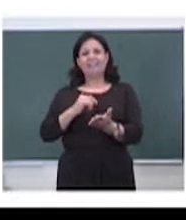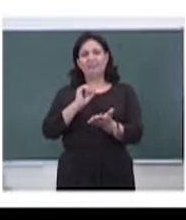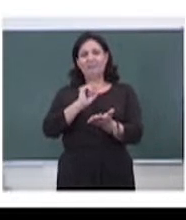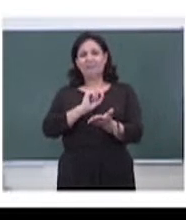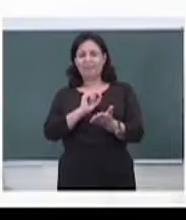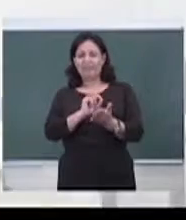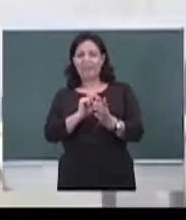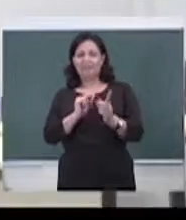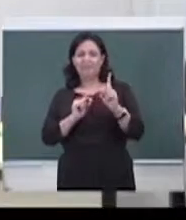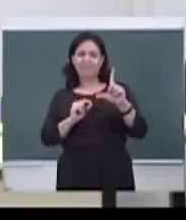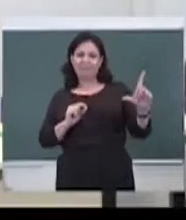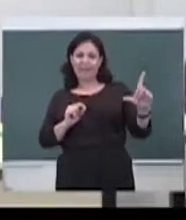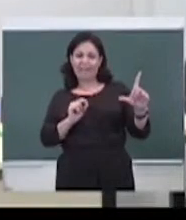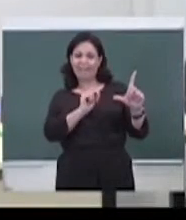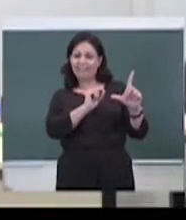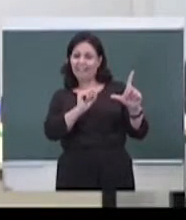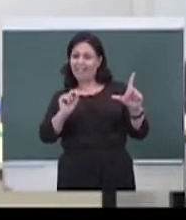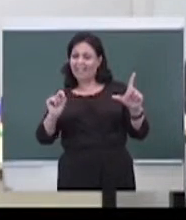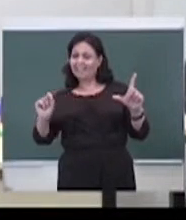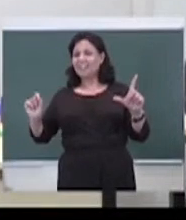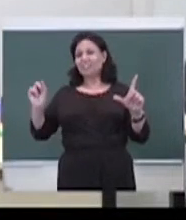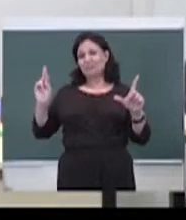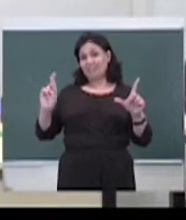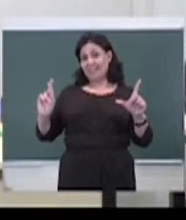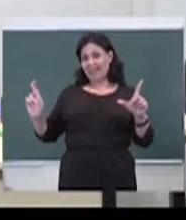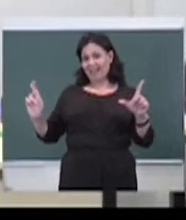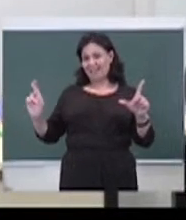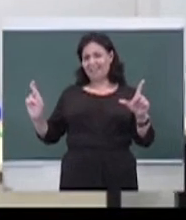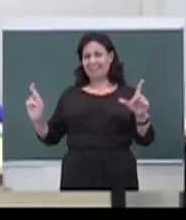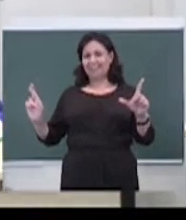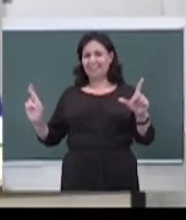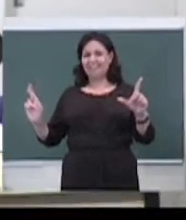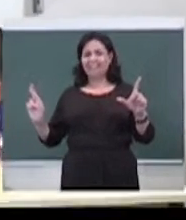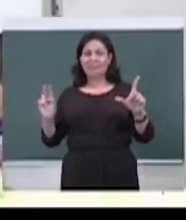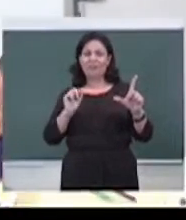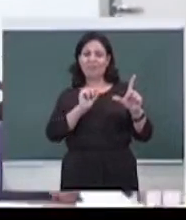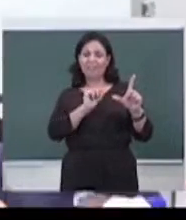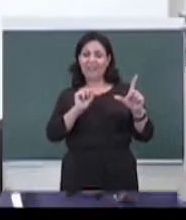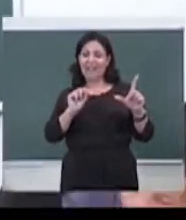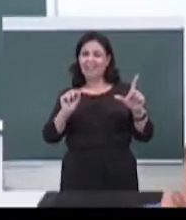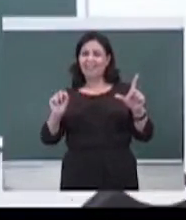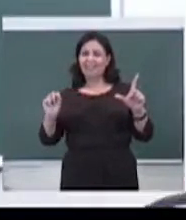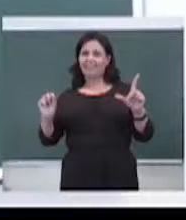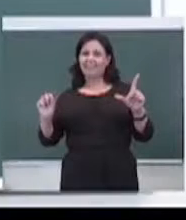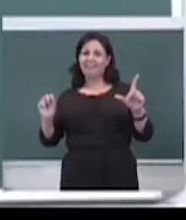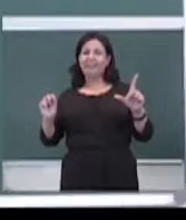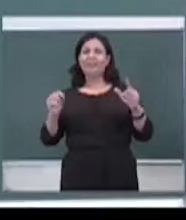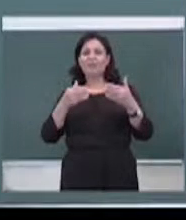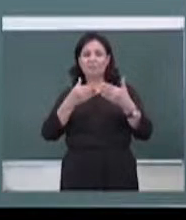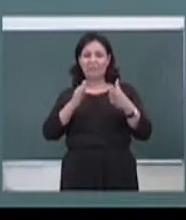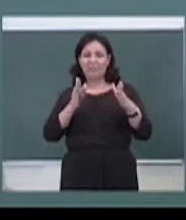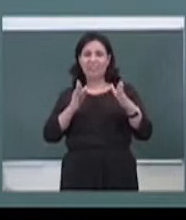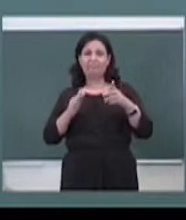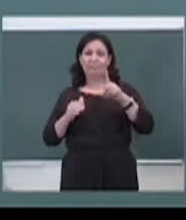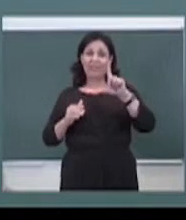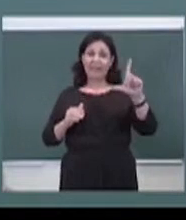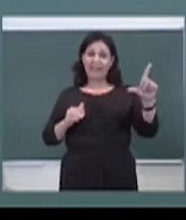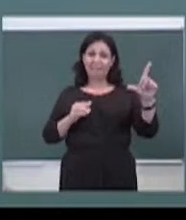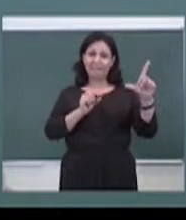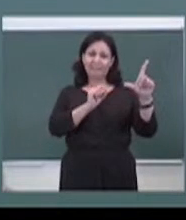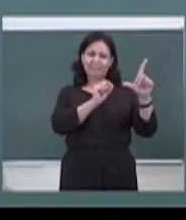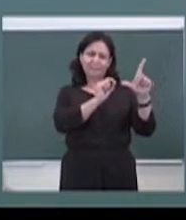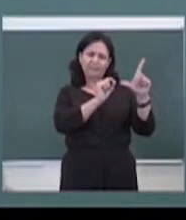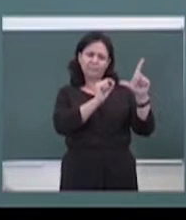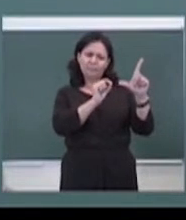from the left to the right of these lines. So you begin from the left side and